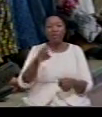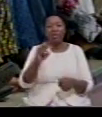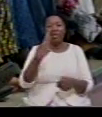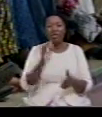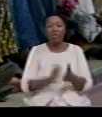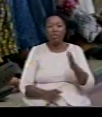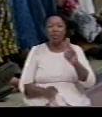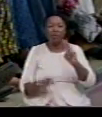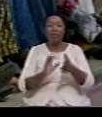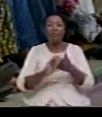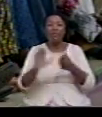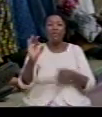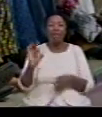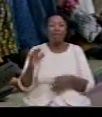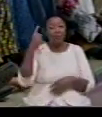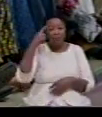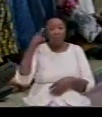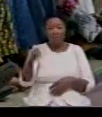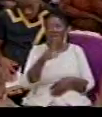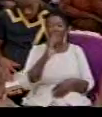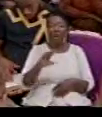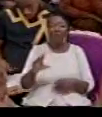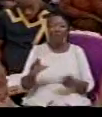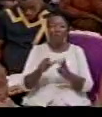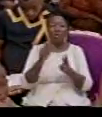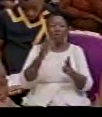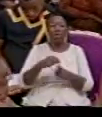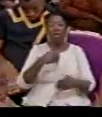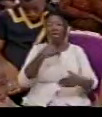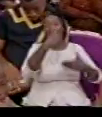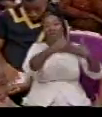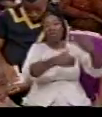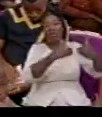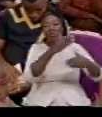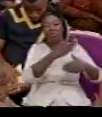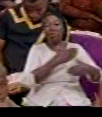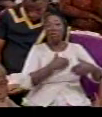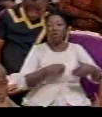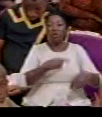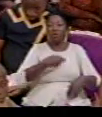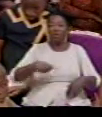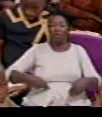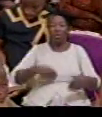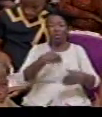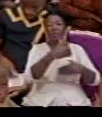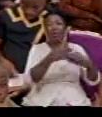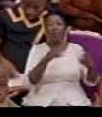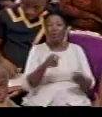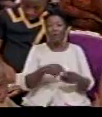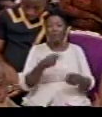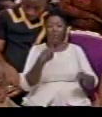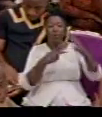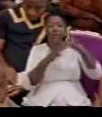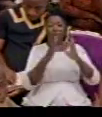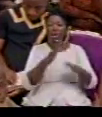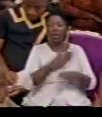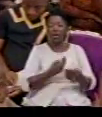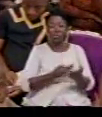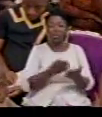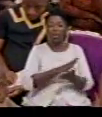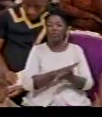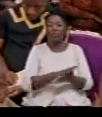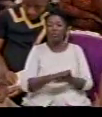9, "But ye are chosen generation, a royal priesthood, a holy nation, a peculiar people, that ye should